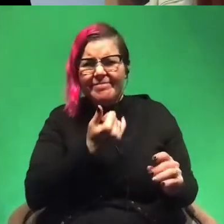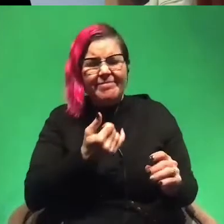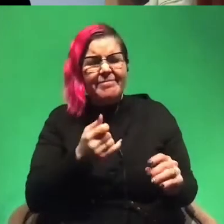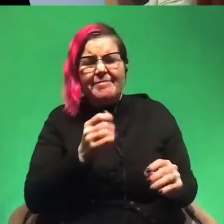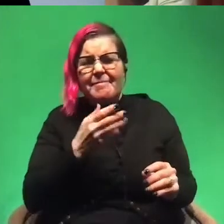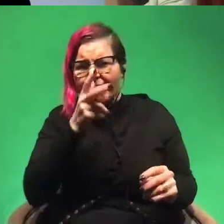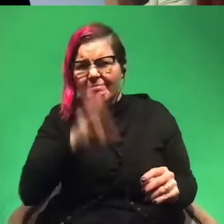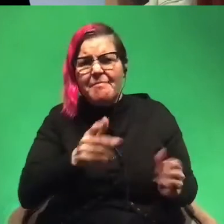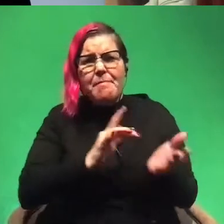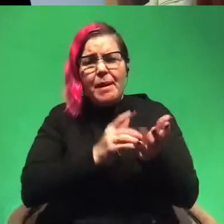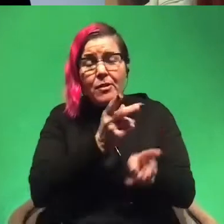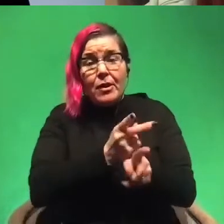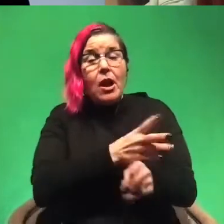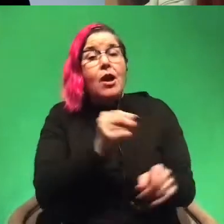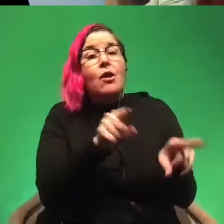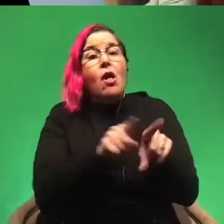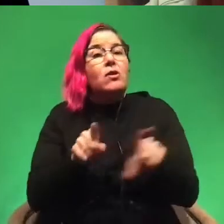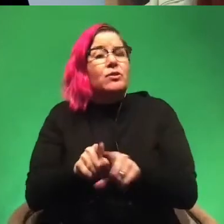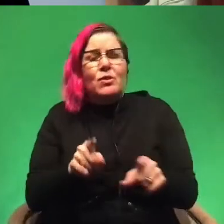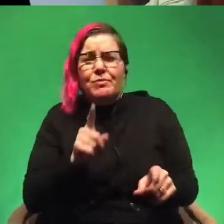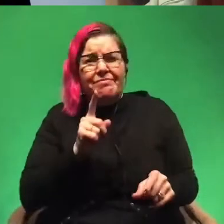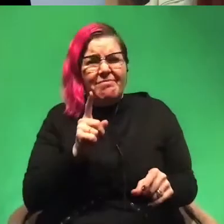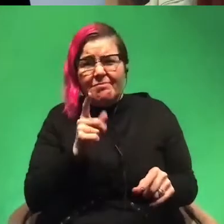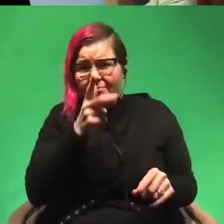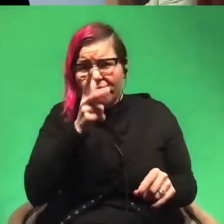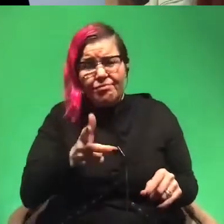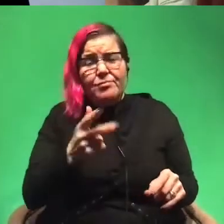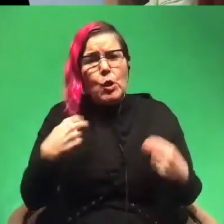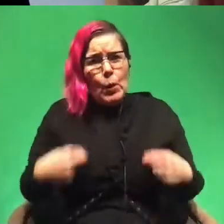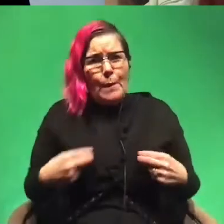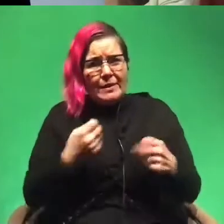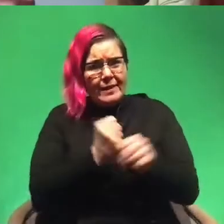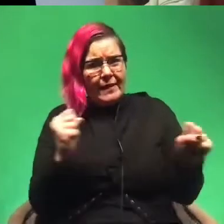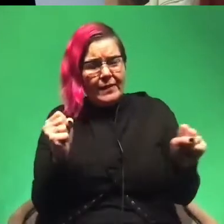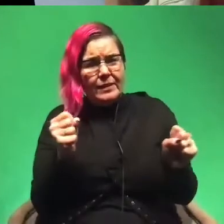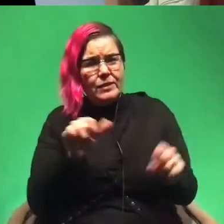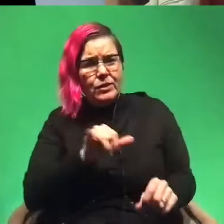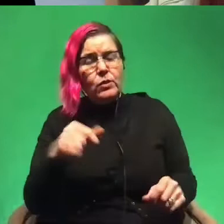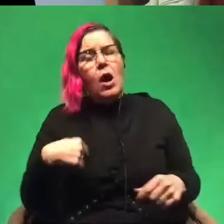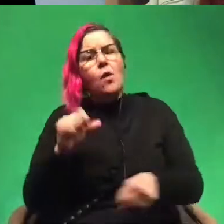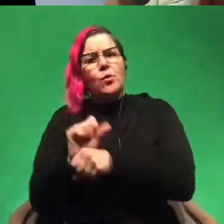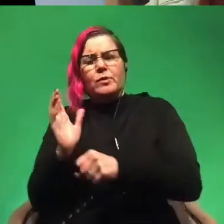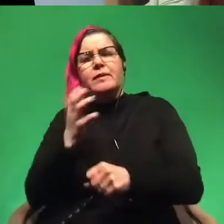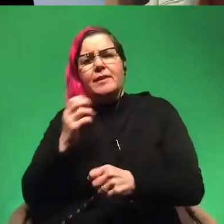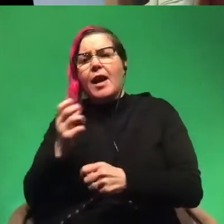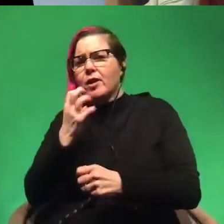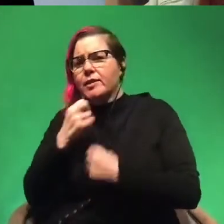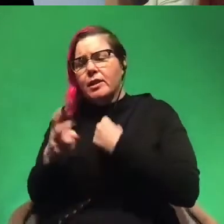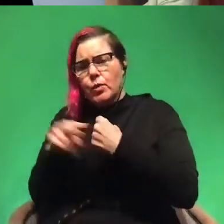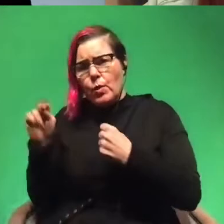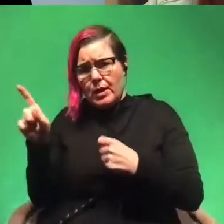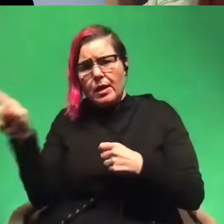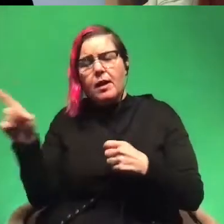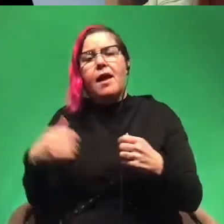of really, really poor human safety. And, like when I worked at the tiger sanctuary in North Carolina, they